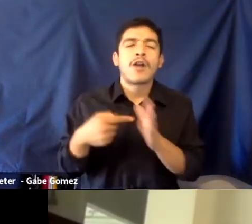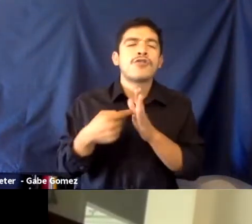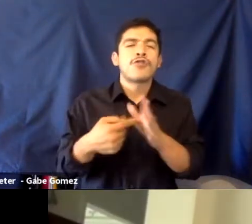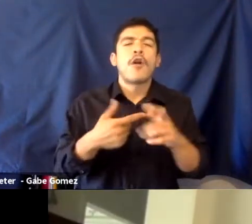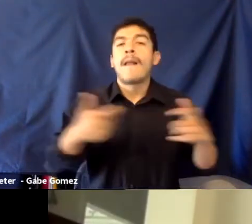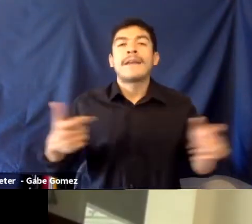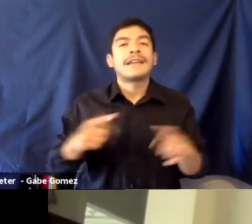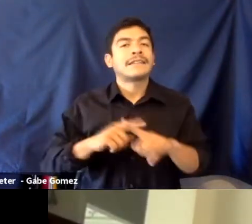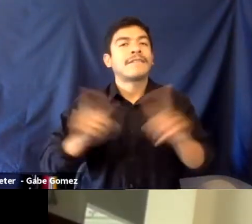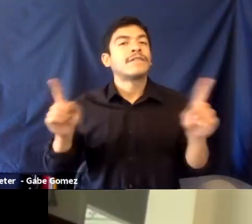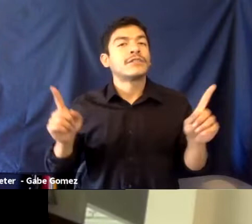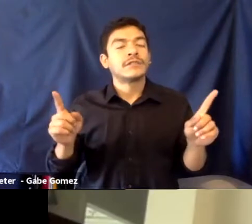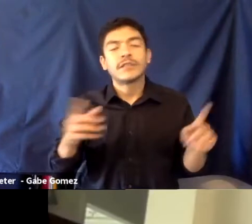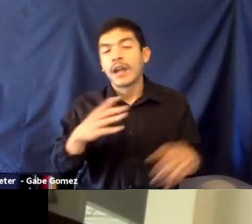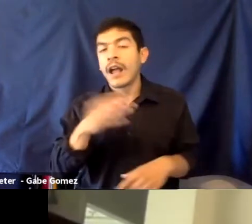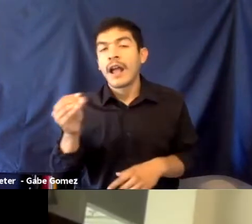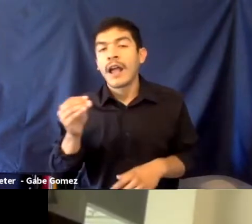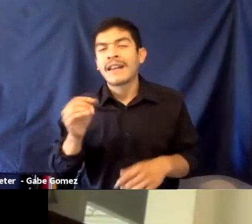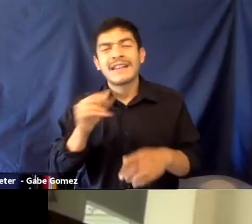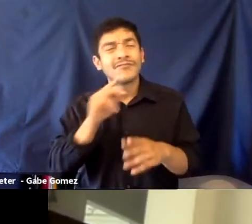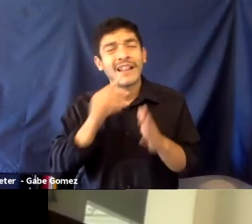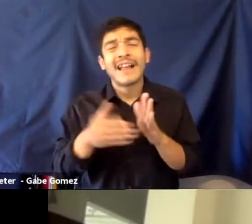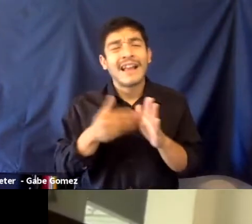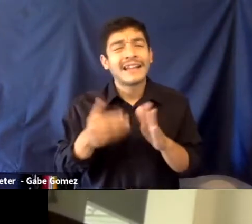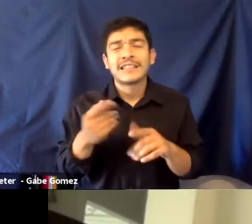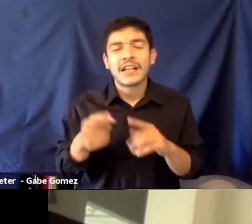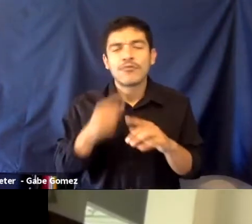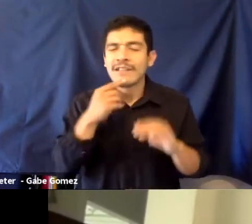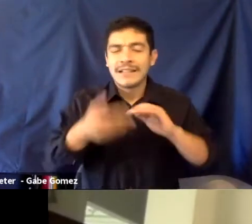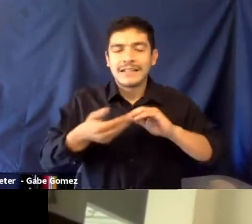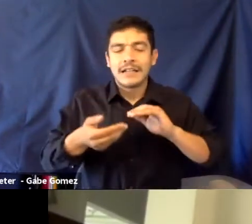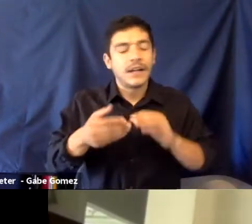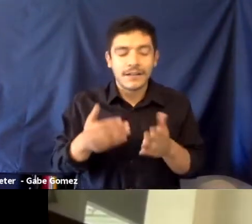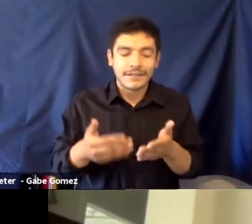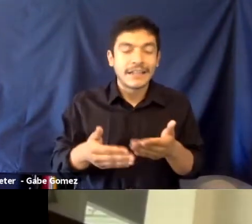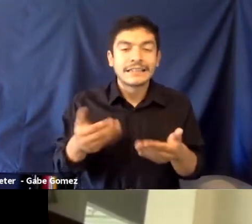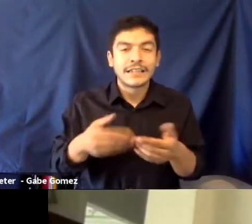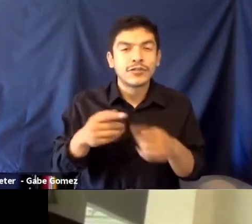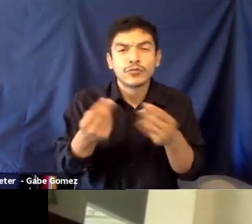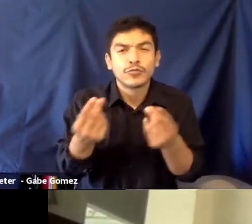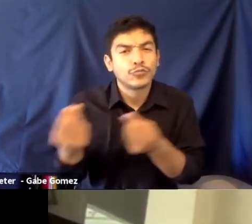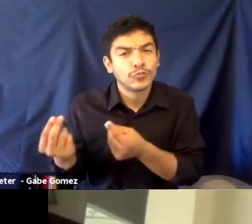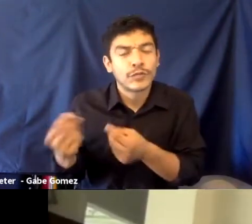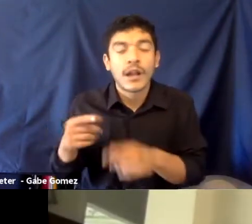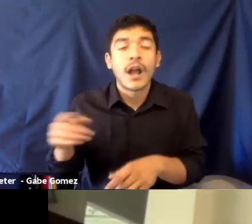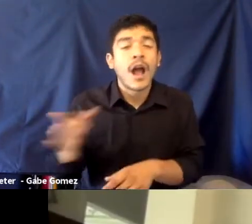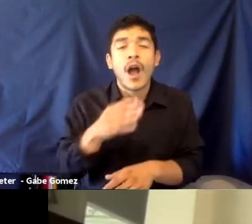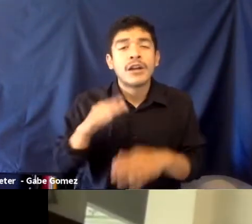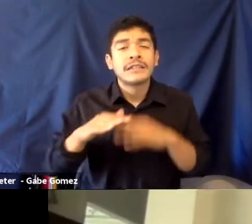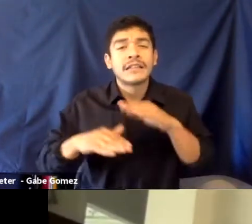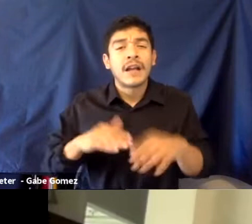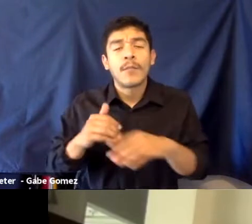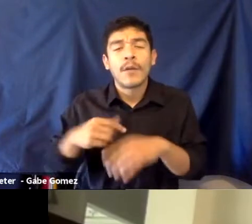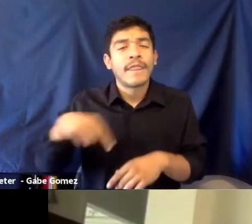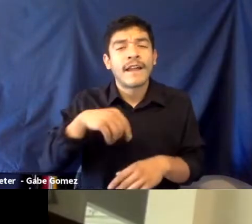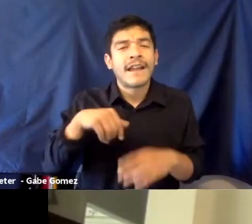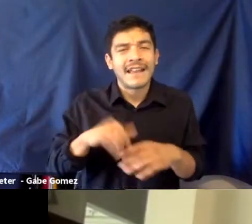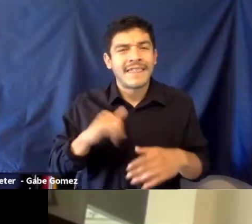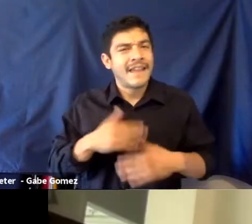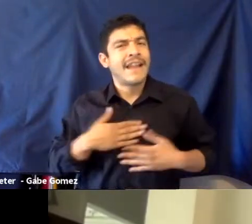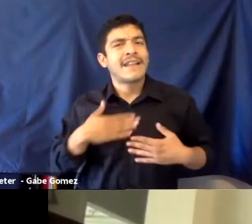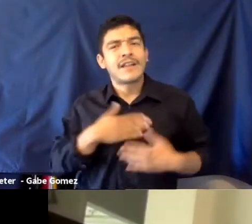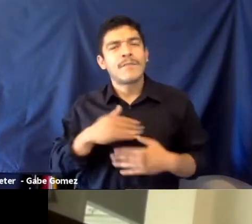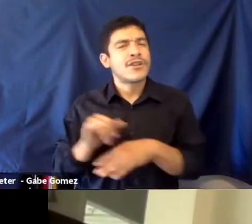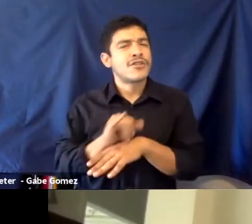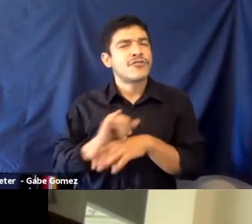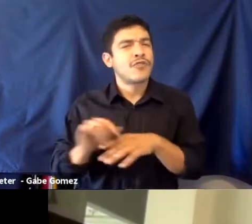result, and it's easy to do. There are concrete steps that those of us within the entertainment industry can take to